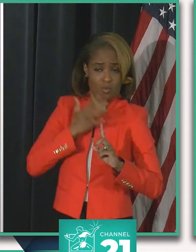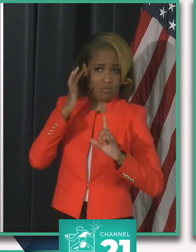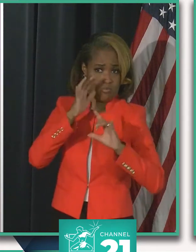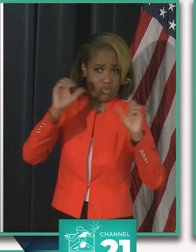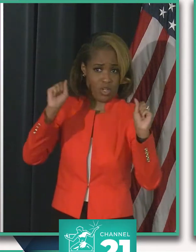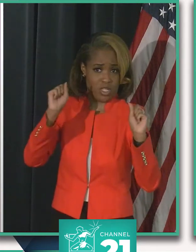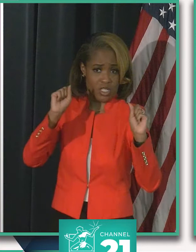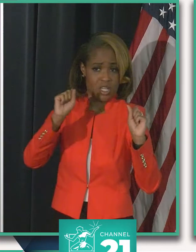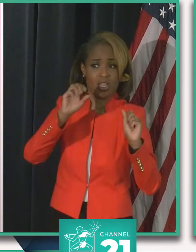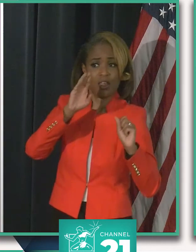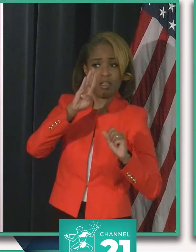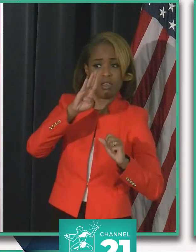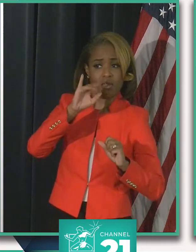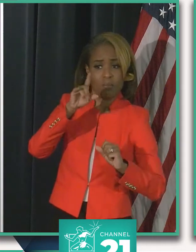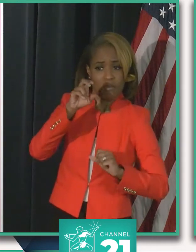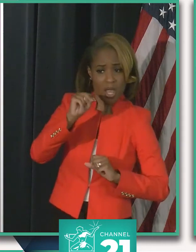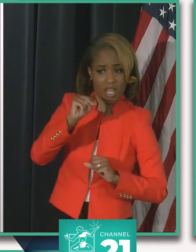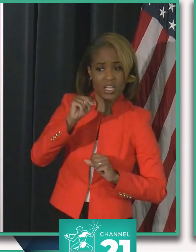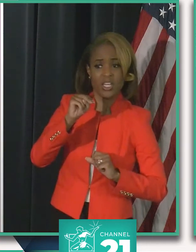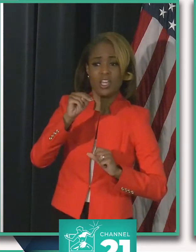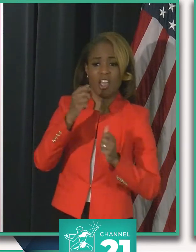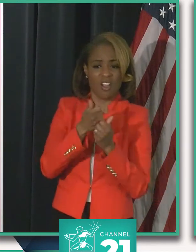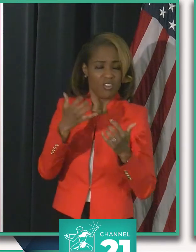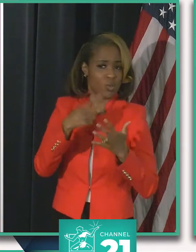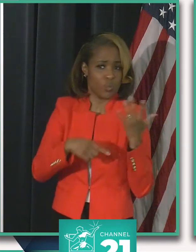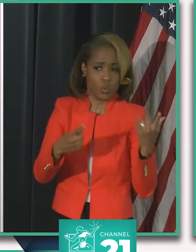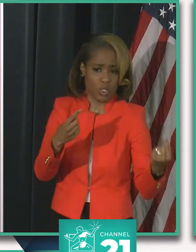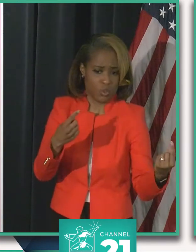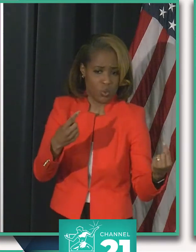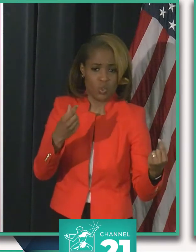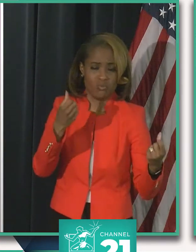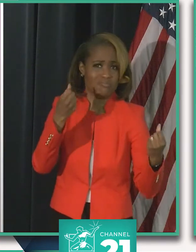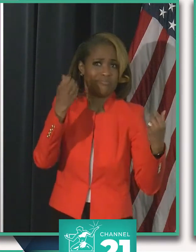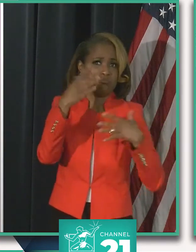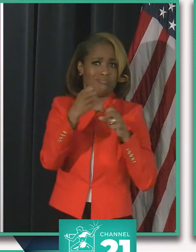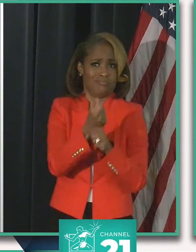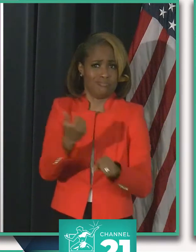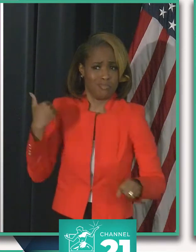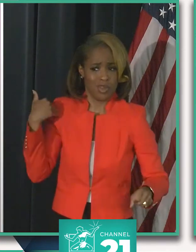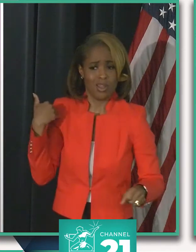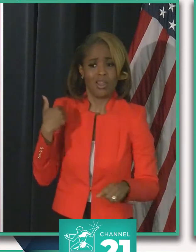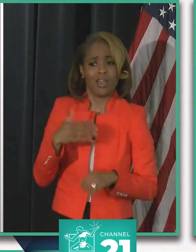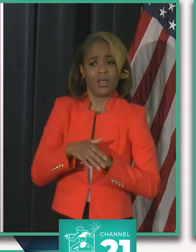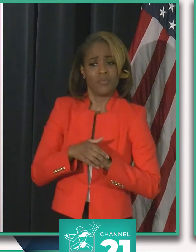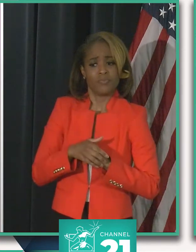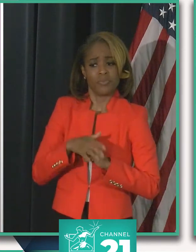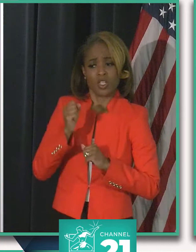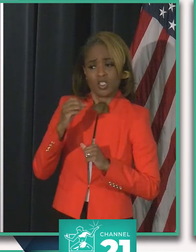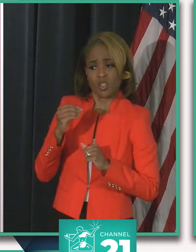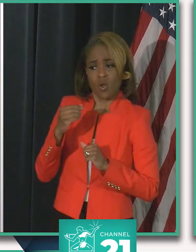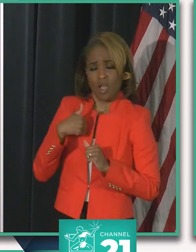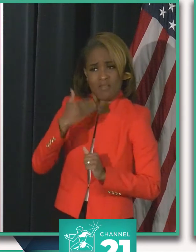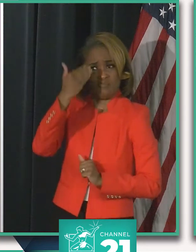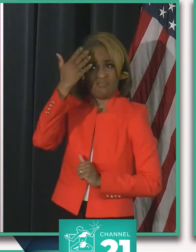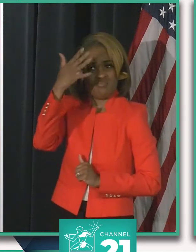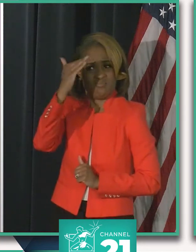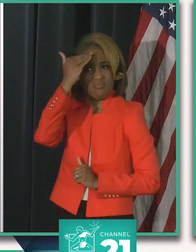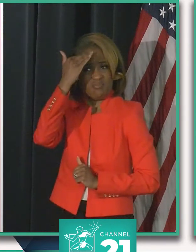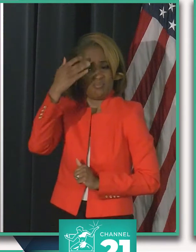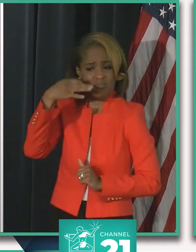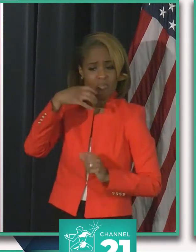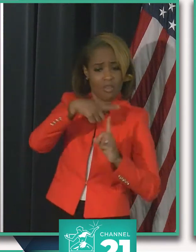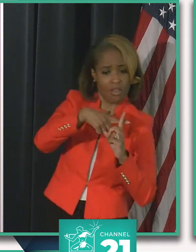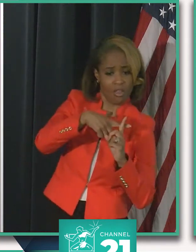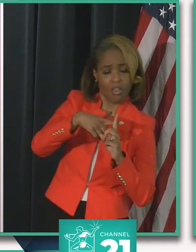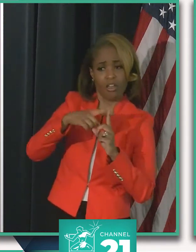President Biden had done just to meet pullout years ago. Right. And so I'm familiar with the benefits and